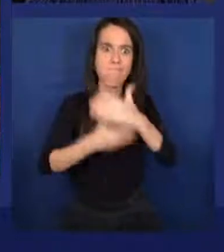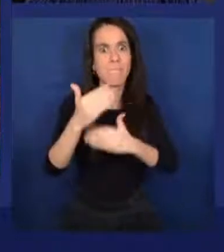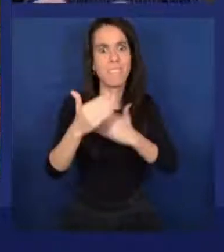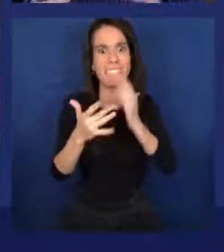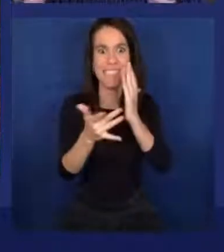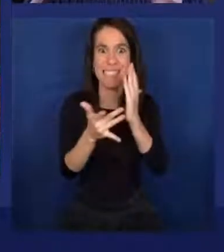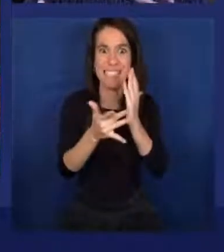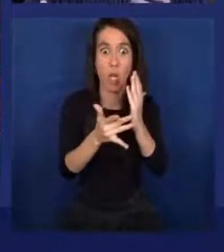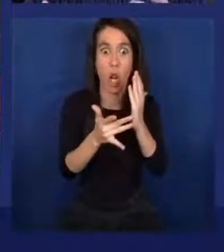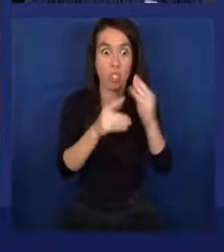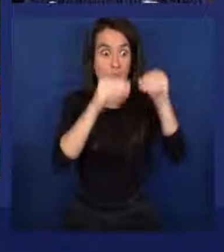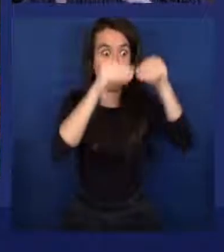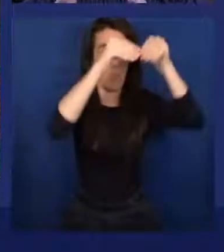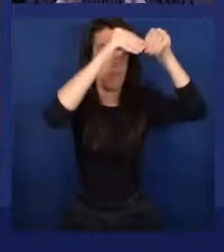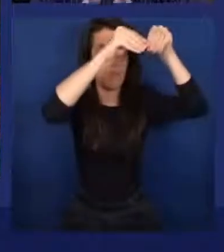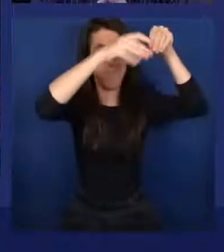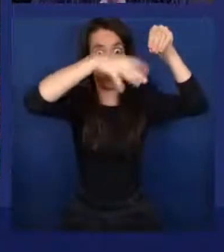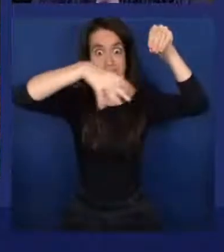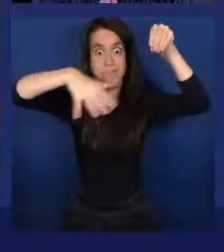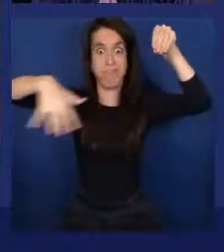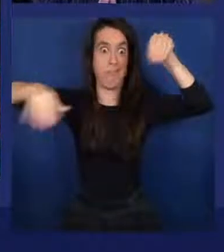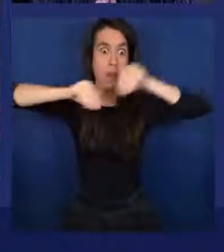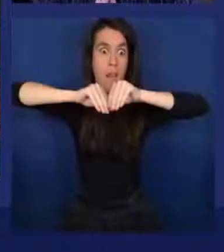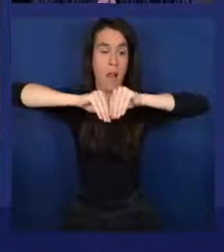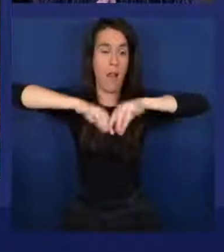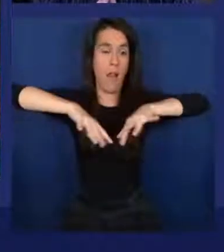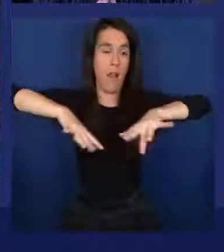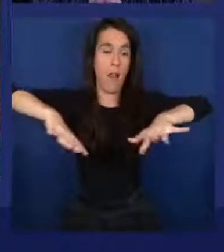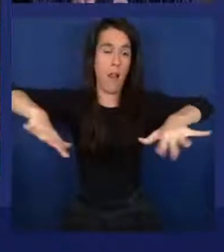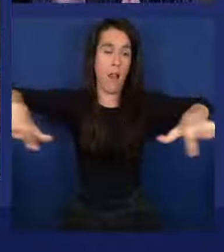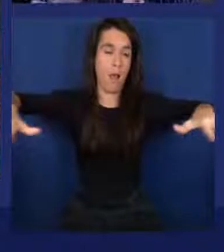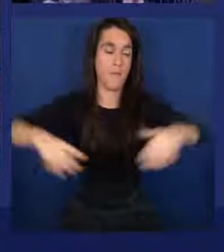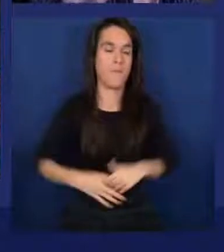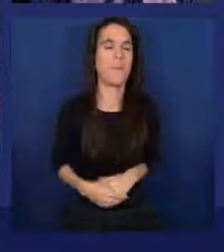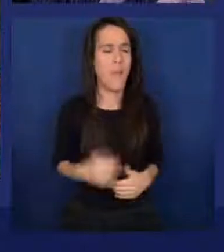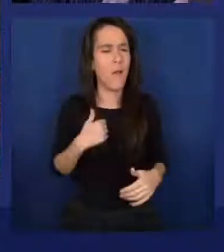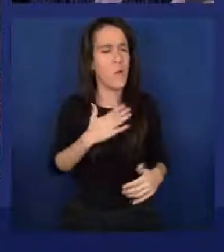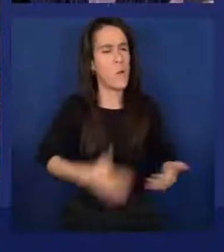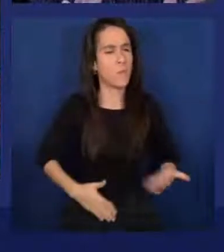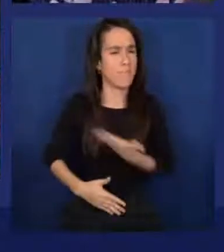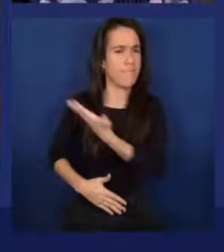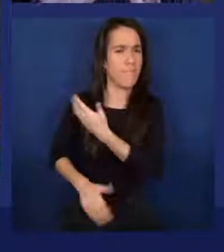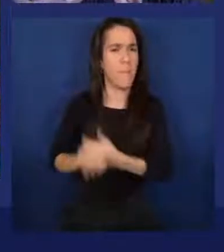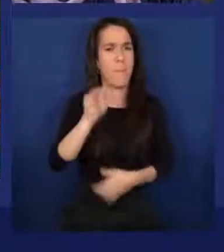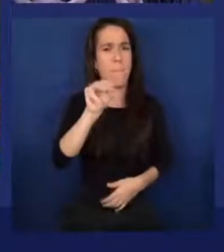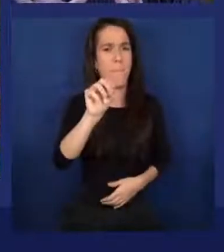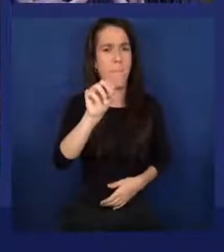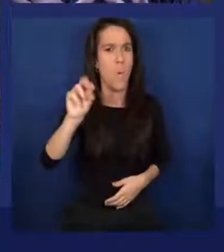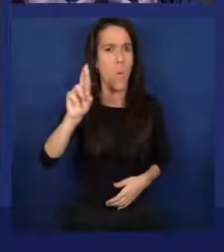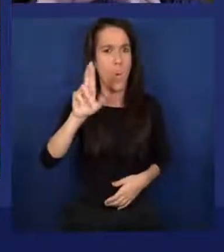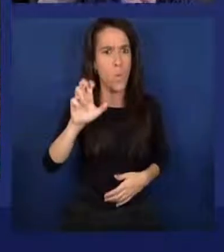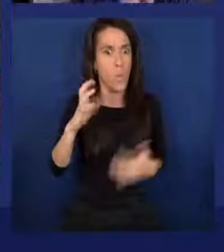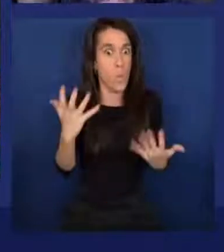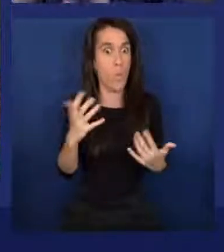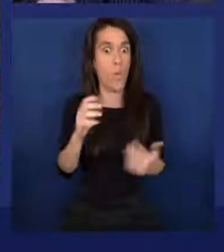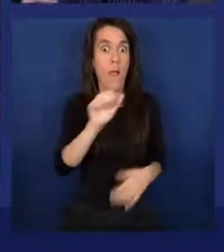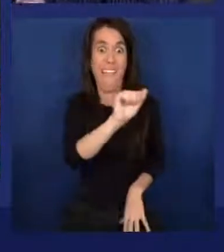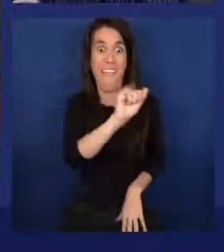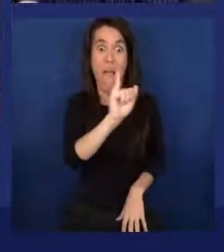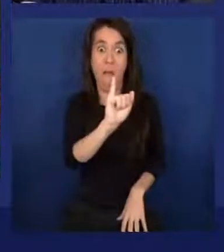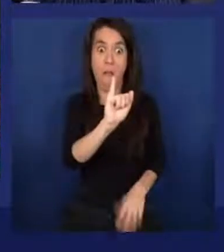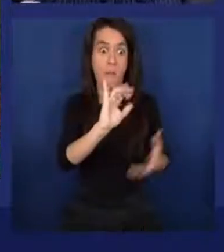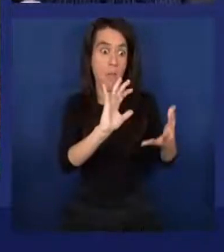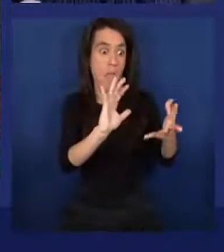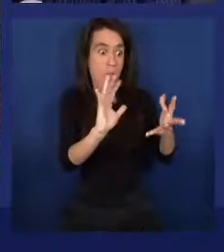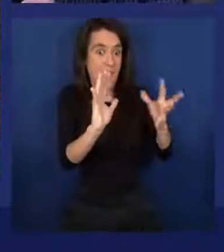a chip expanded. And I bring this up for a very important reason. The evolution of artificial intelligence is bound to